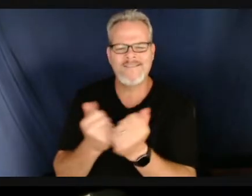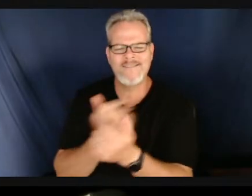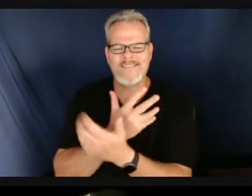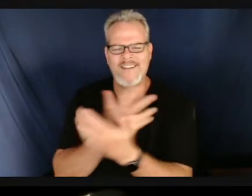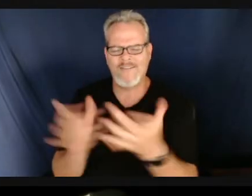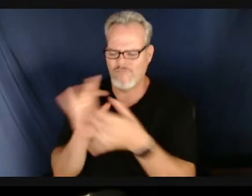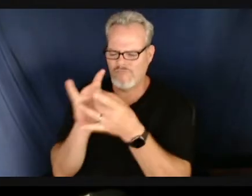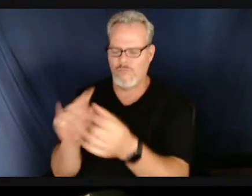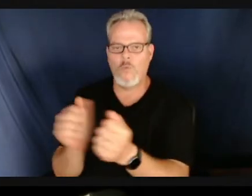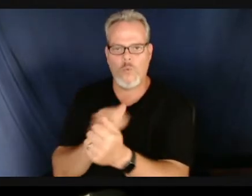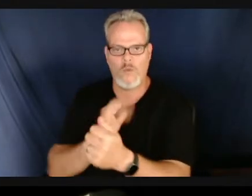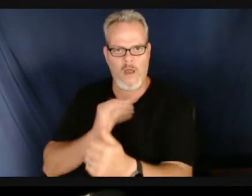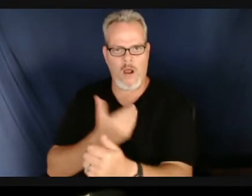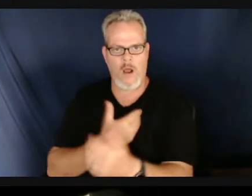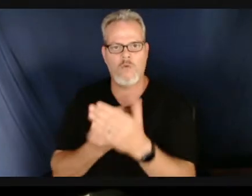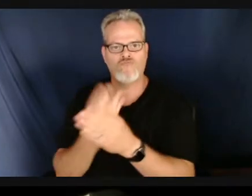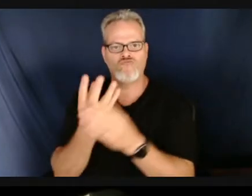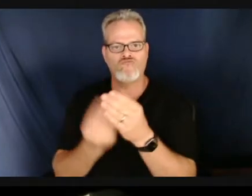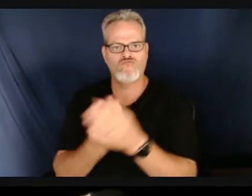eruption notification.